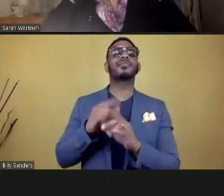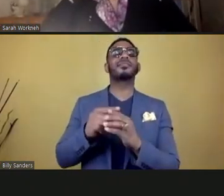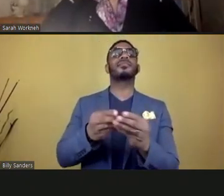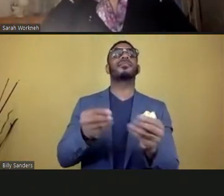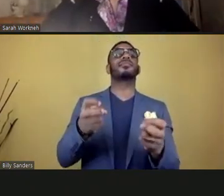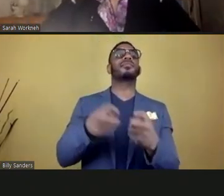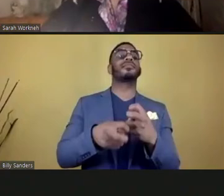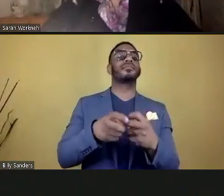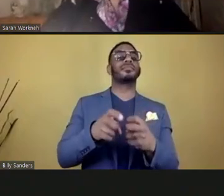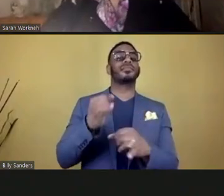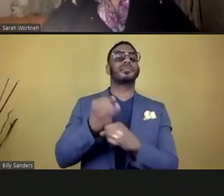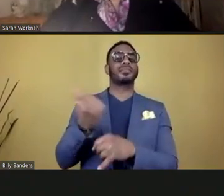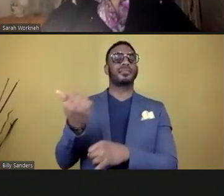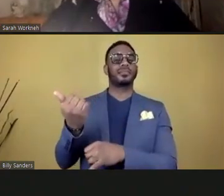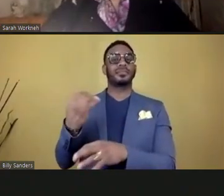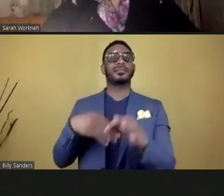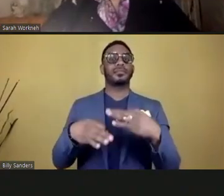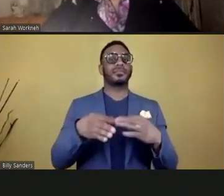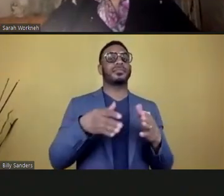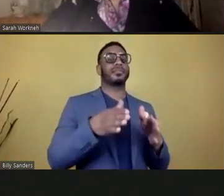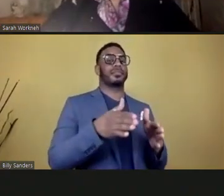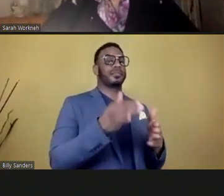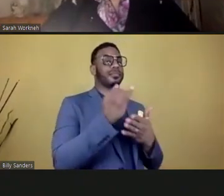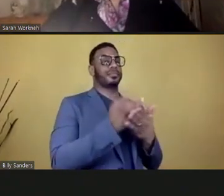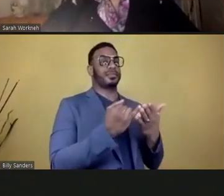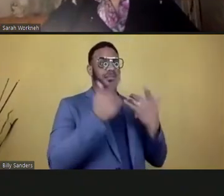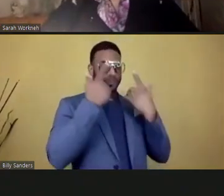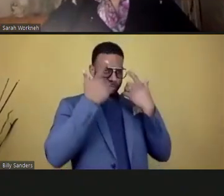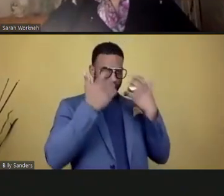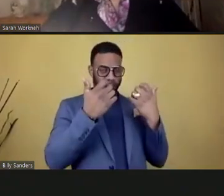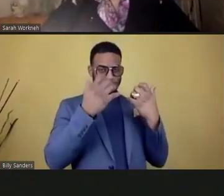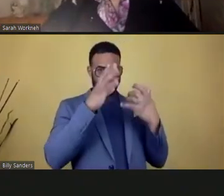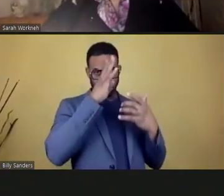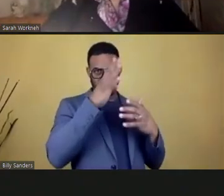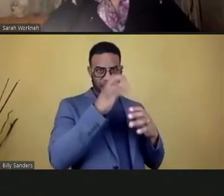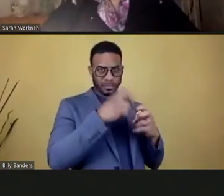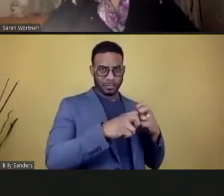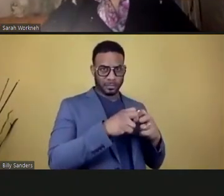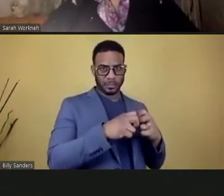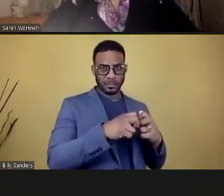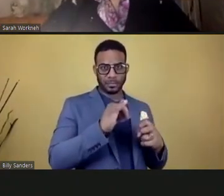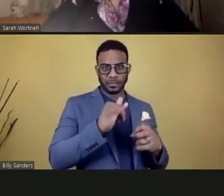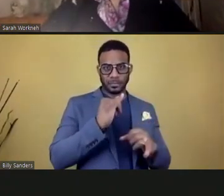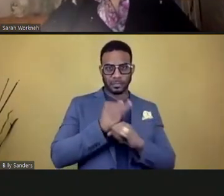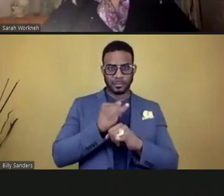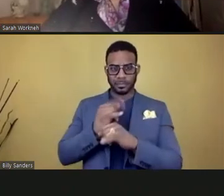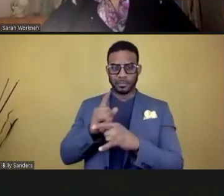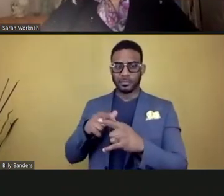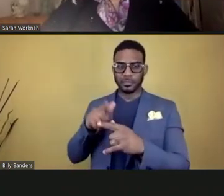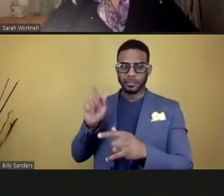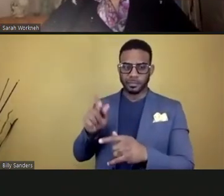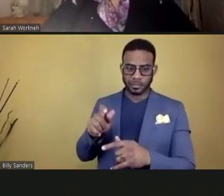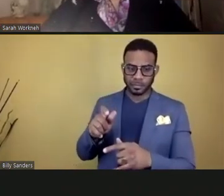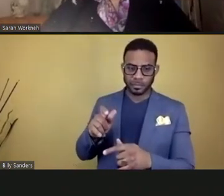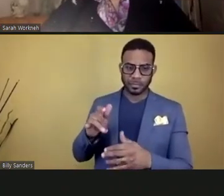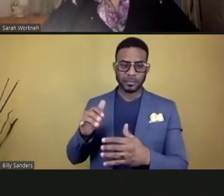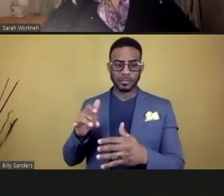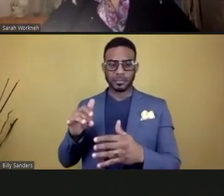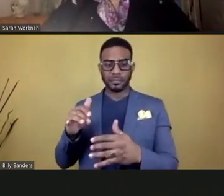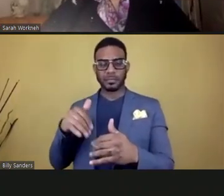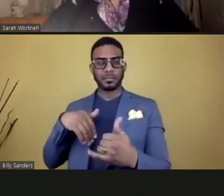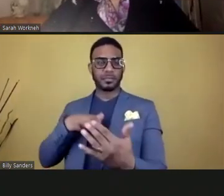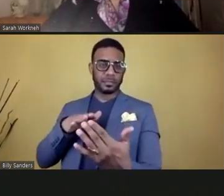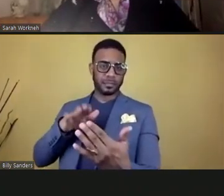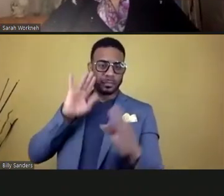the problem of the institution instead of allowing the artist to create the problems that the institution then has to address